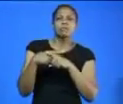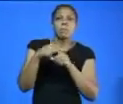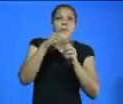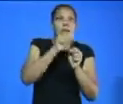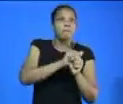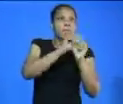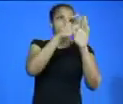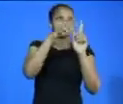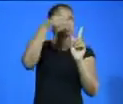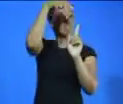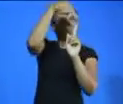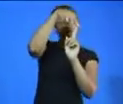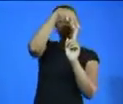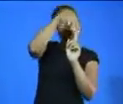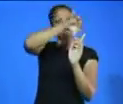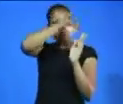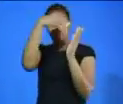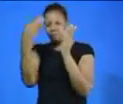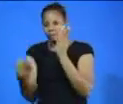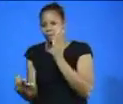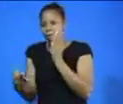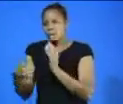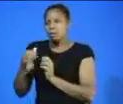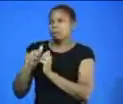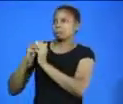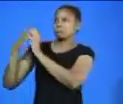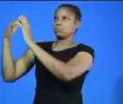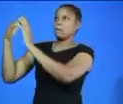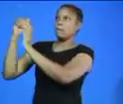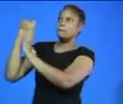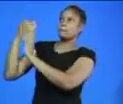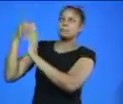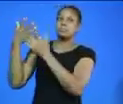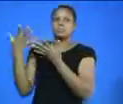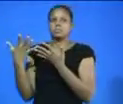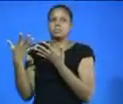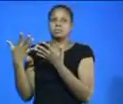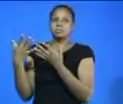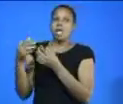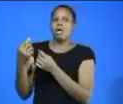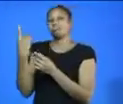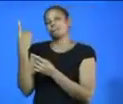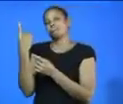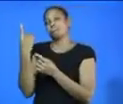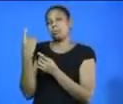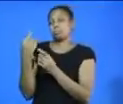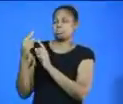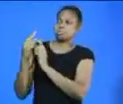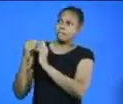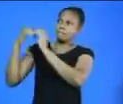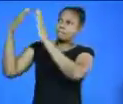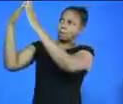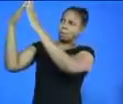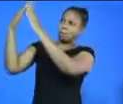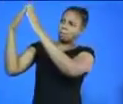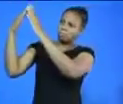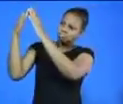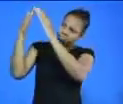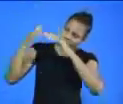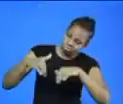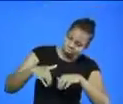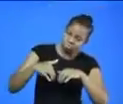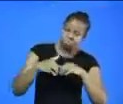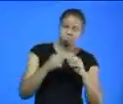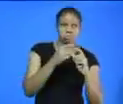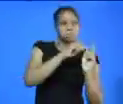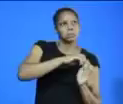There seemed to be this challenge that comes. And I may not get to the end